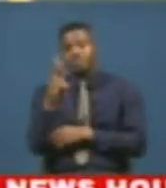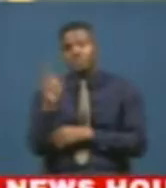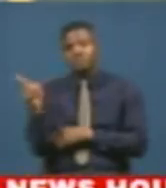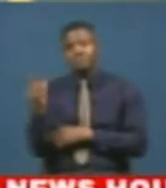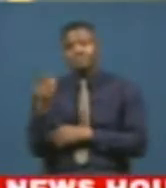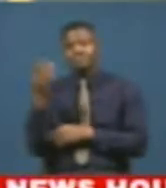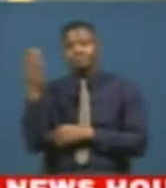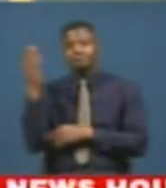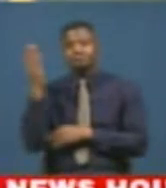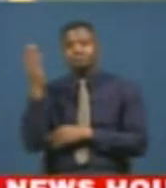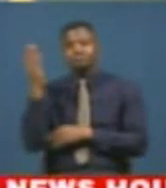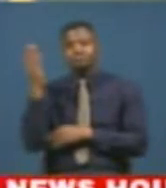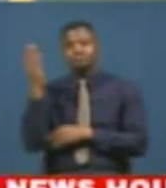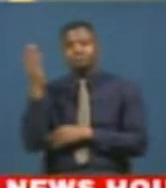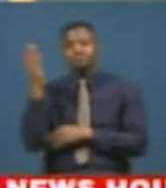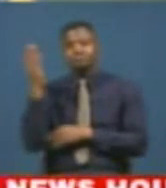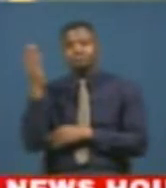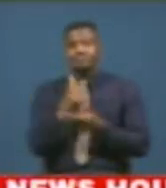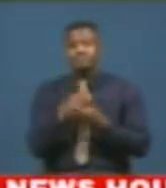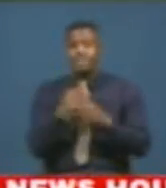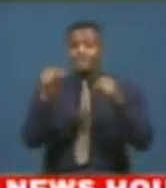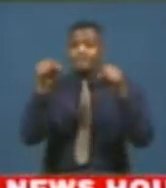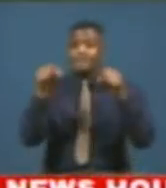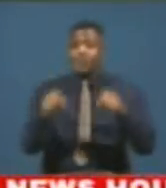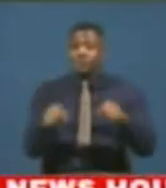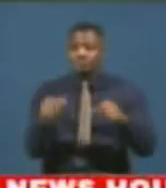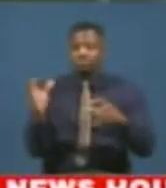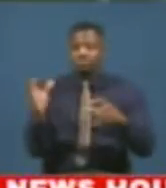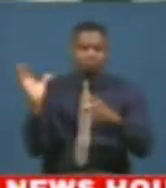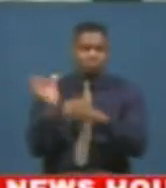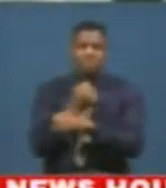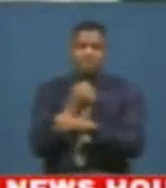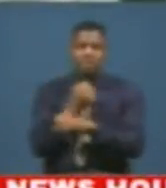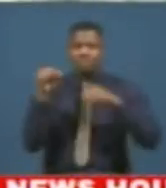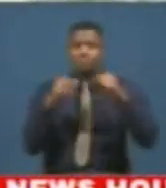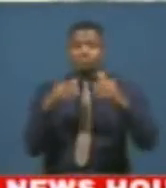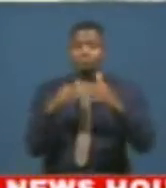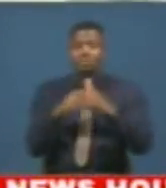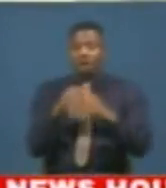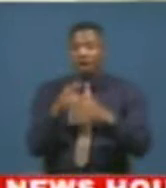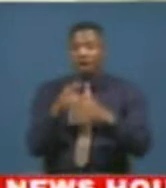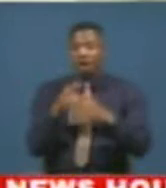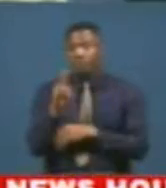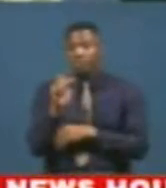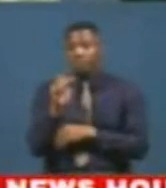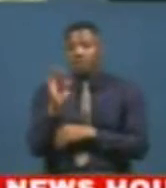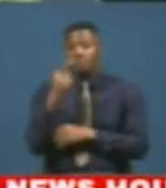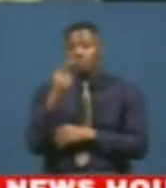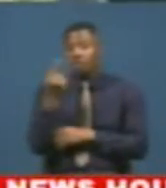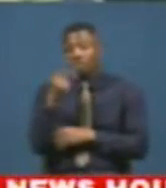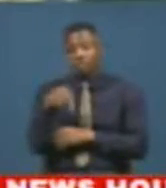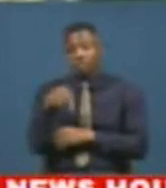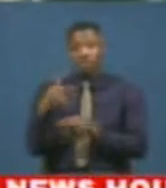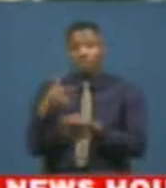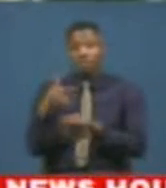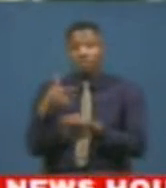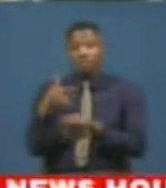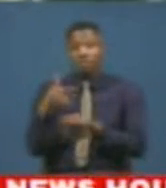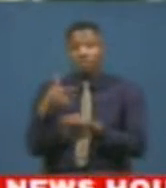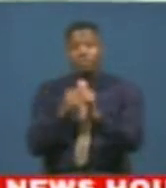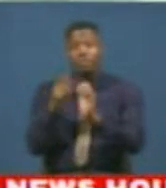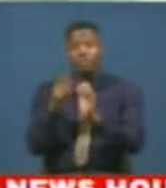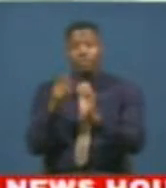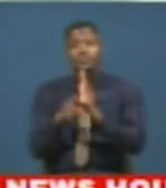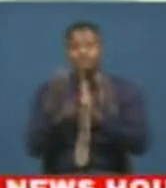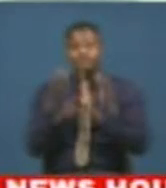speaker on the show, said it is possible to win the fight against the coronavirus if only Ghanaians abide by the law. Wear a